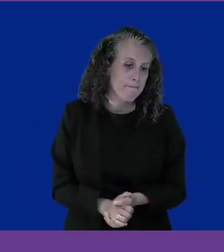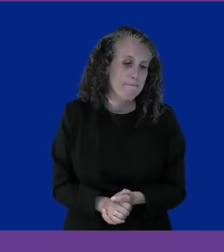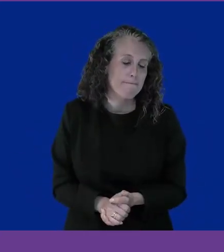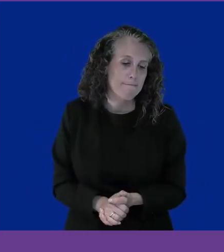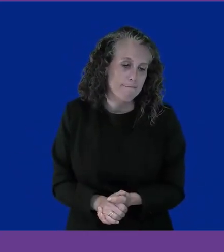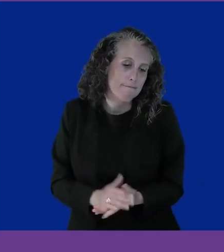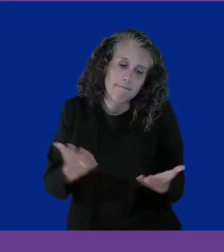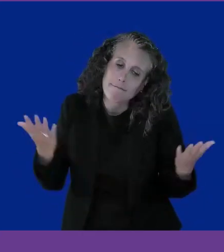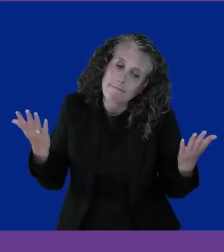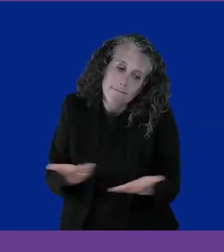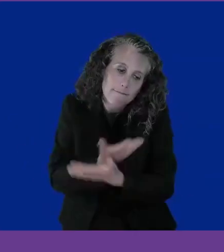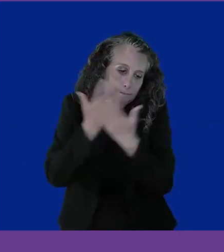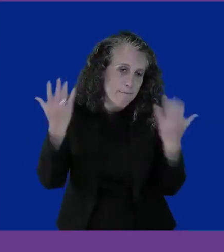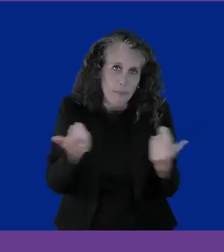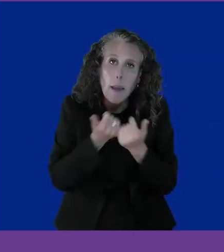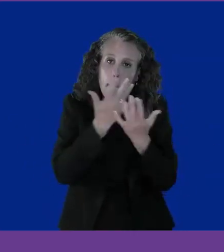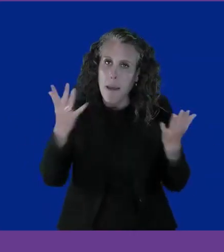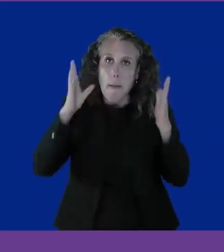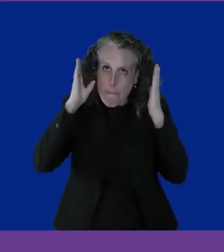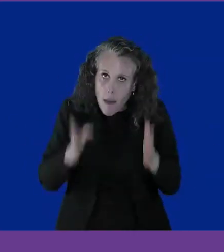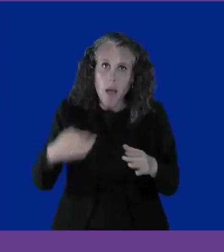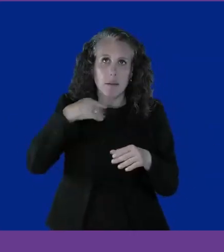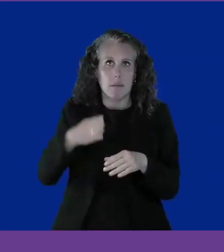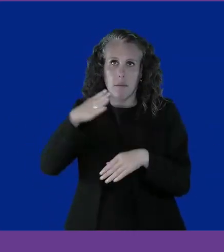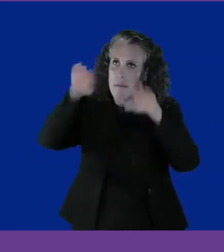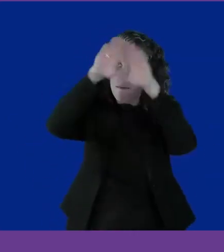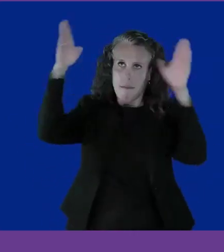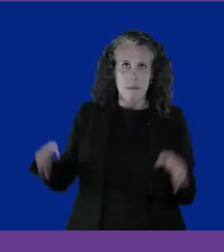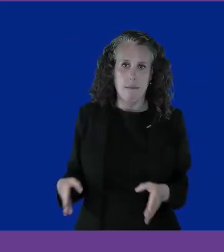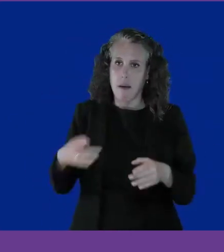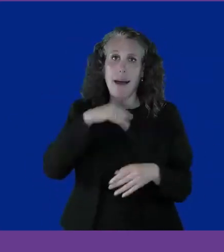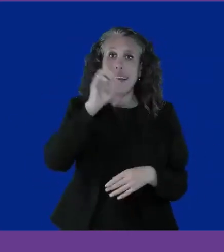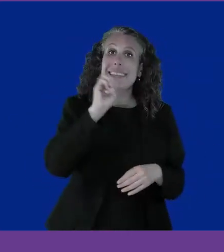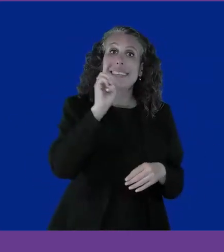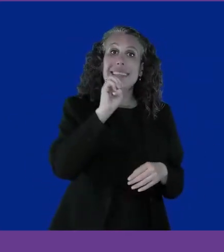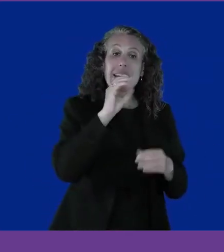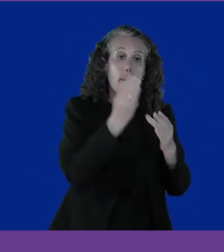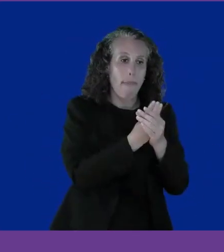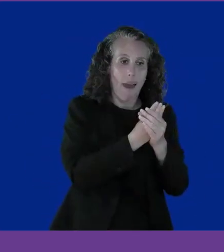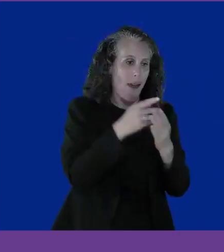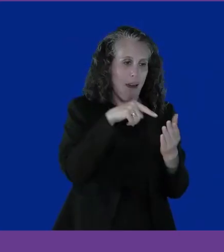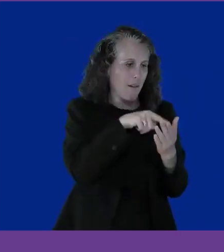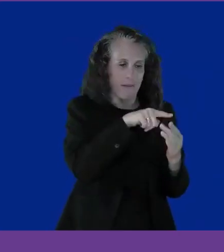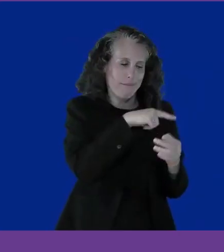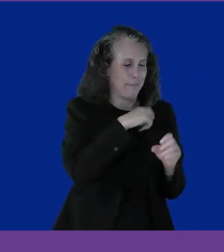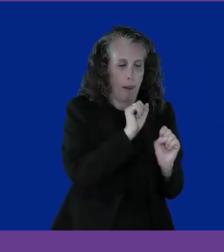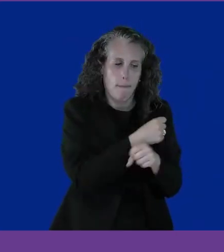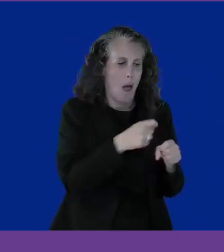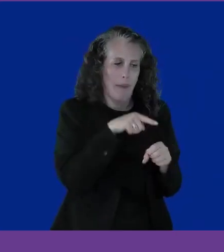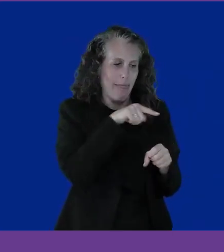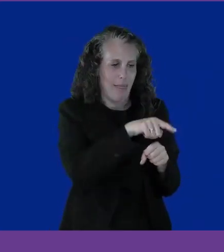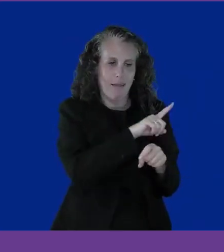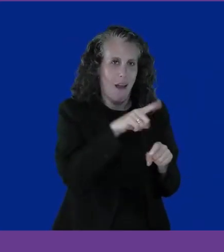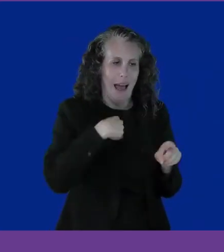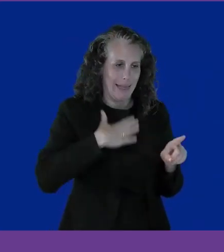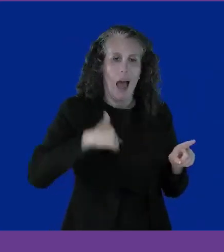situations where you need a terminal because it's not possible to do it with your e-banking. And as a hardware manufacturer,